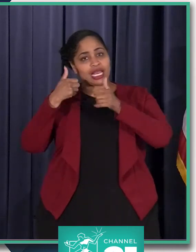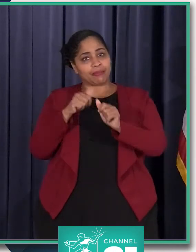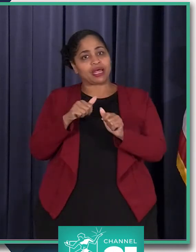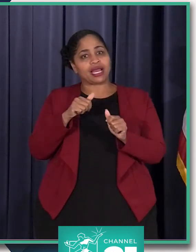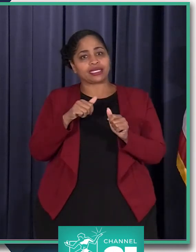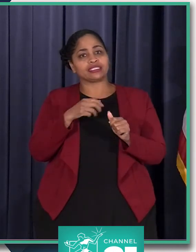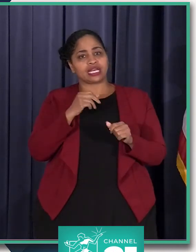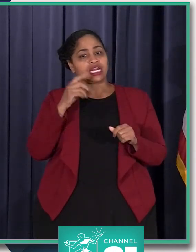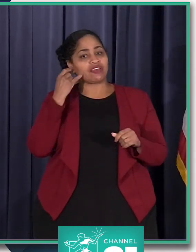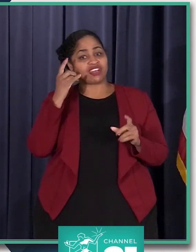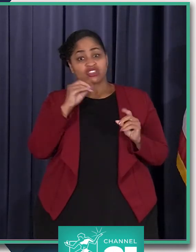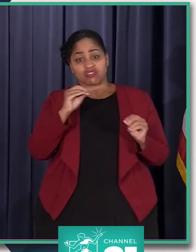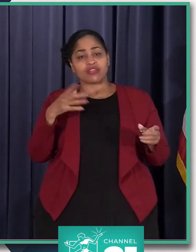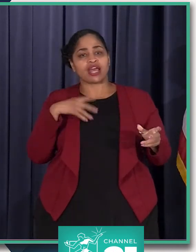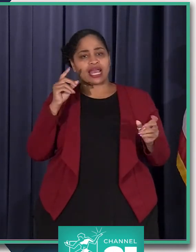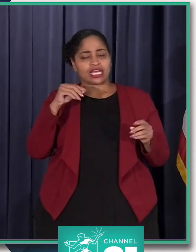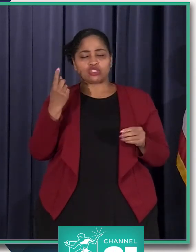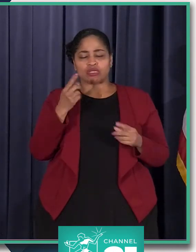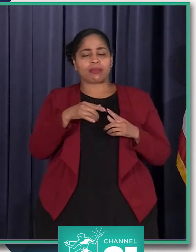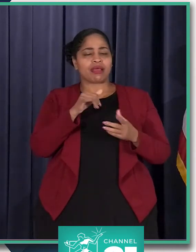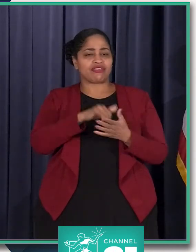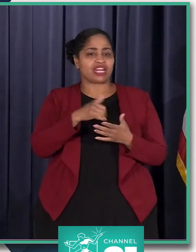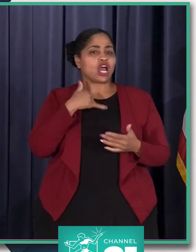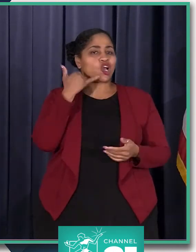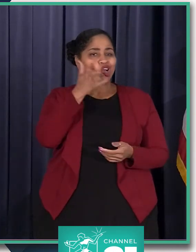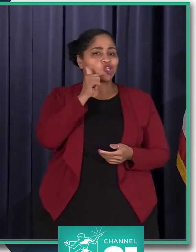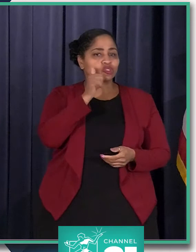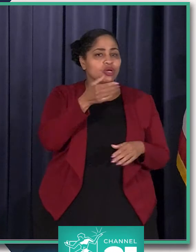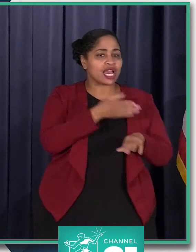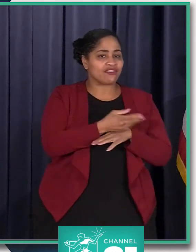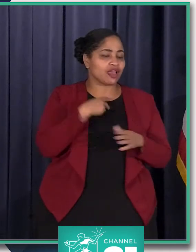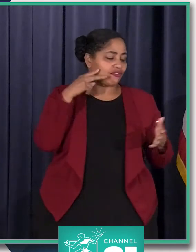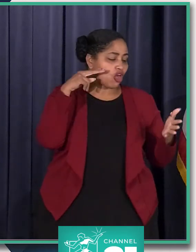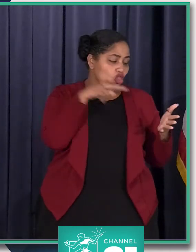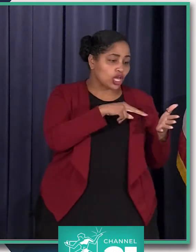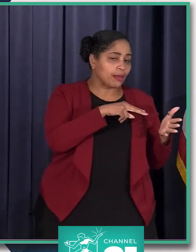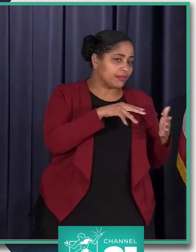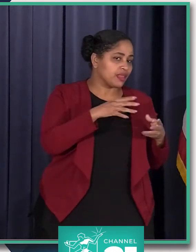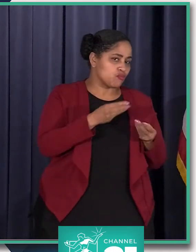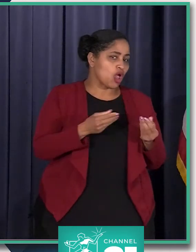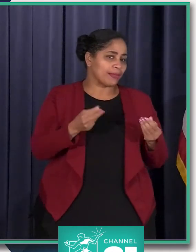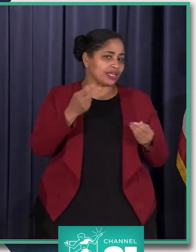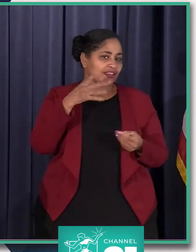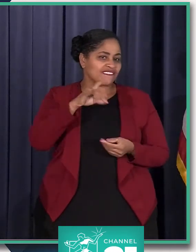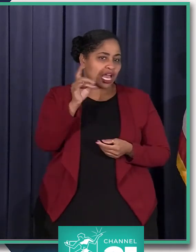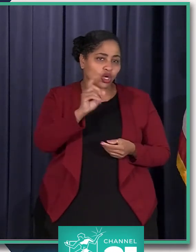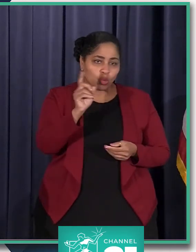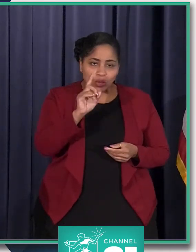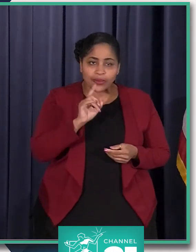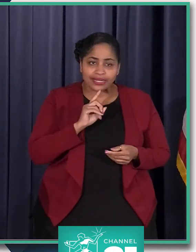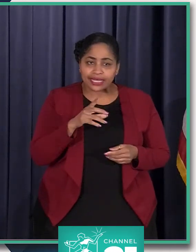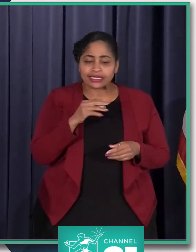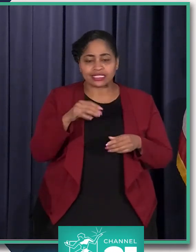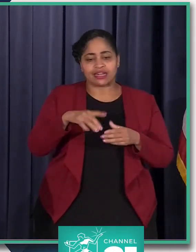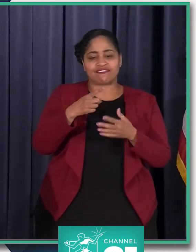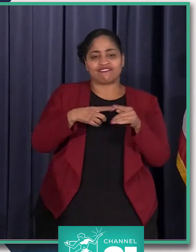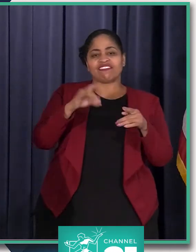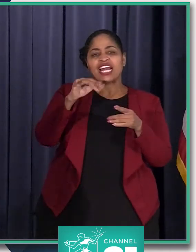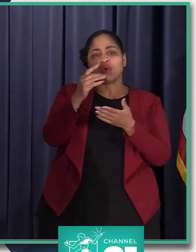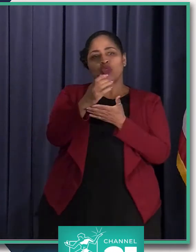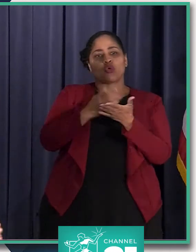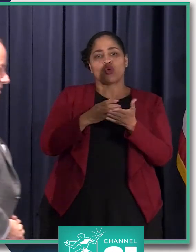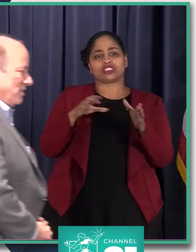we can take action against them. So I'll call you tomorrow once I've had a chance to look up the property and figure out where it stands and discuss what the course of action will be